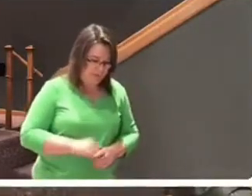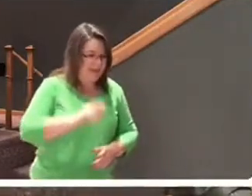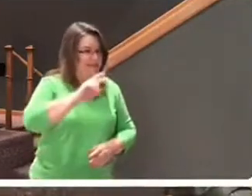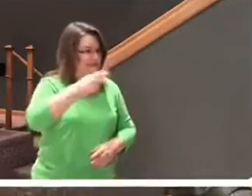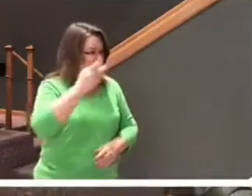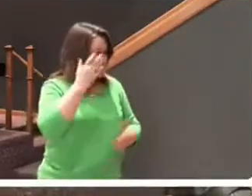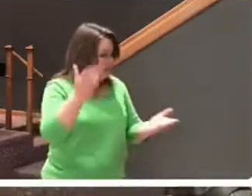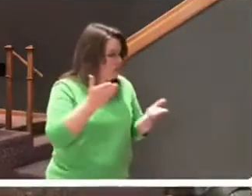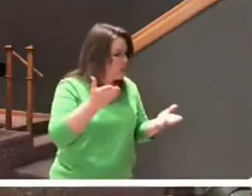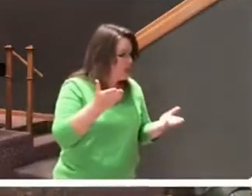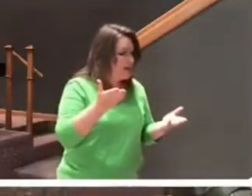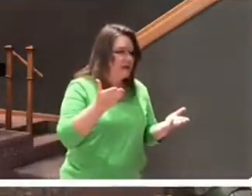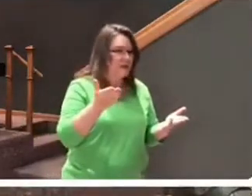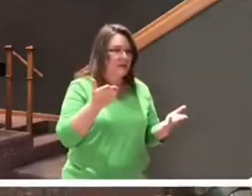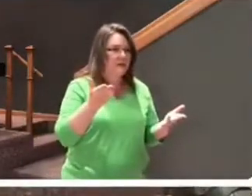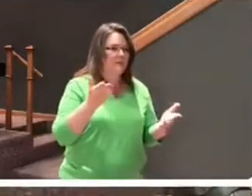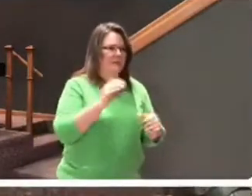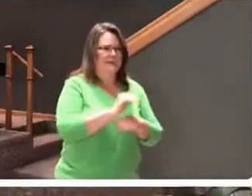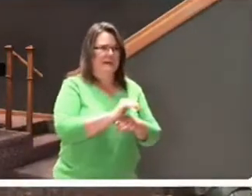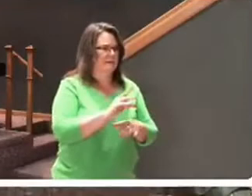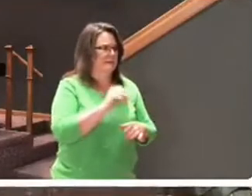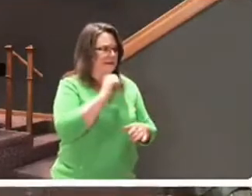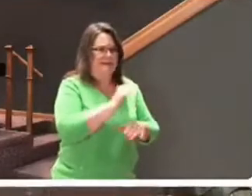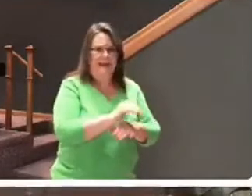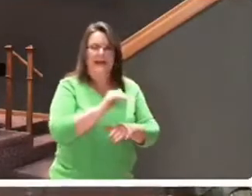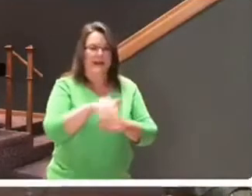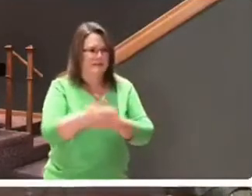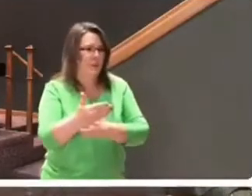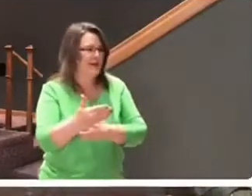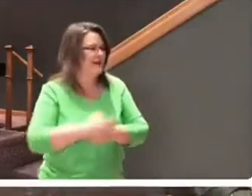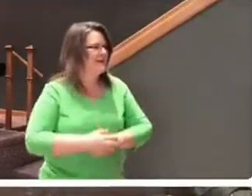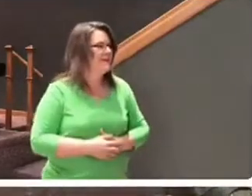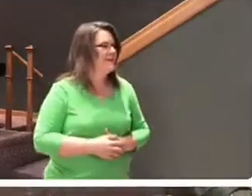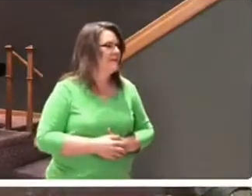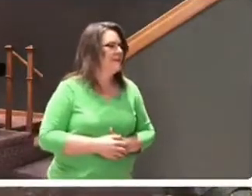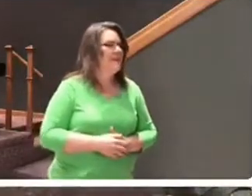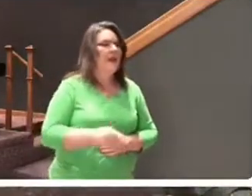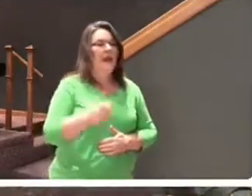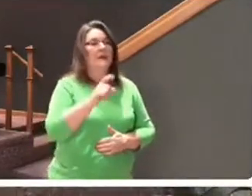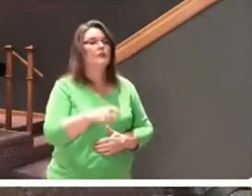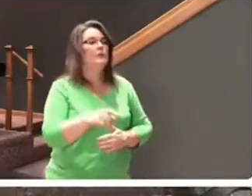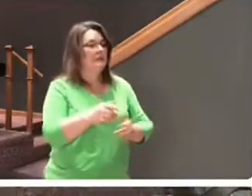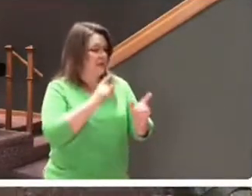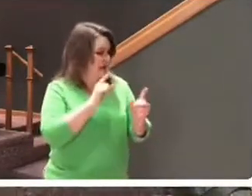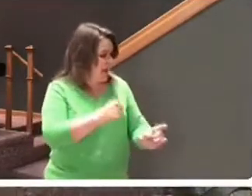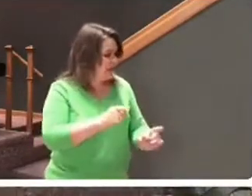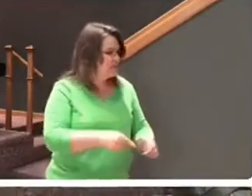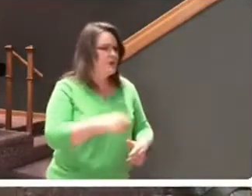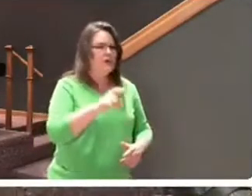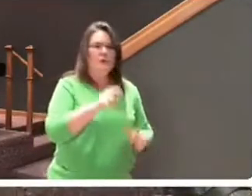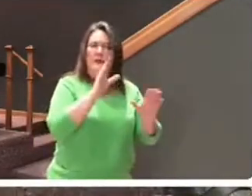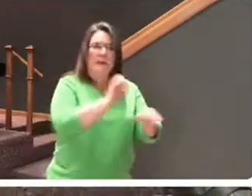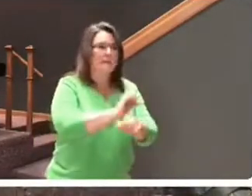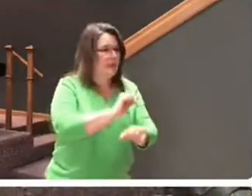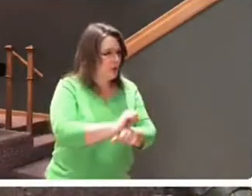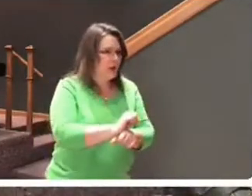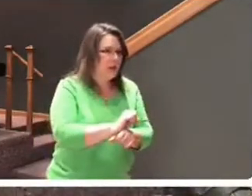Secondly, if you're here tonight, if you're here this morning and you need an answer, you need a